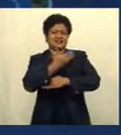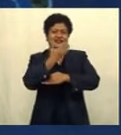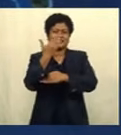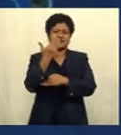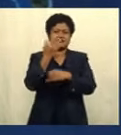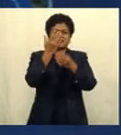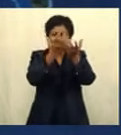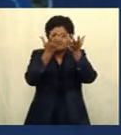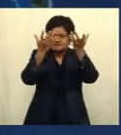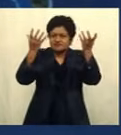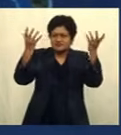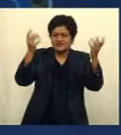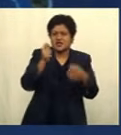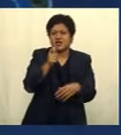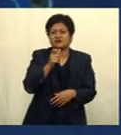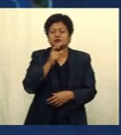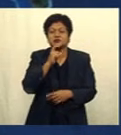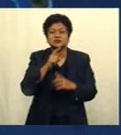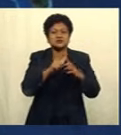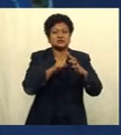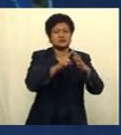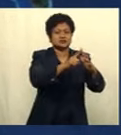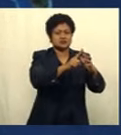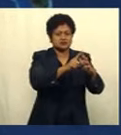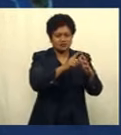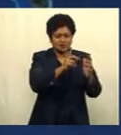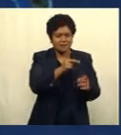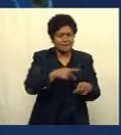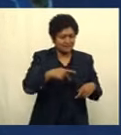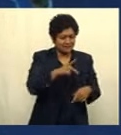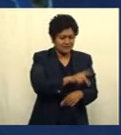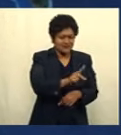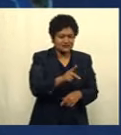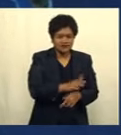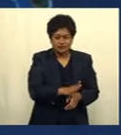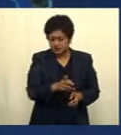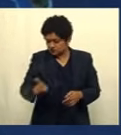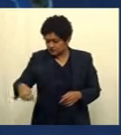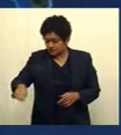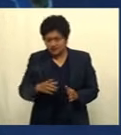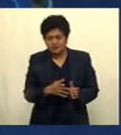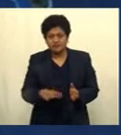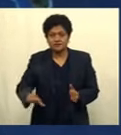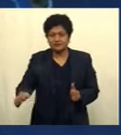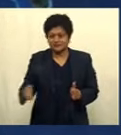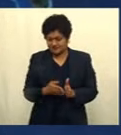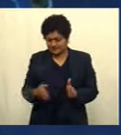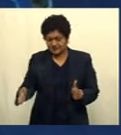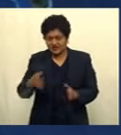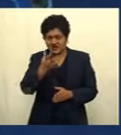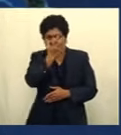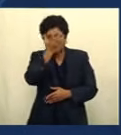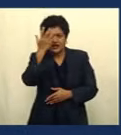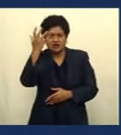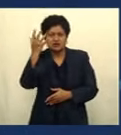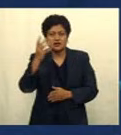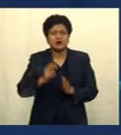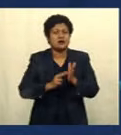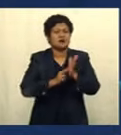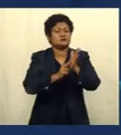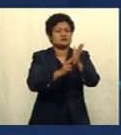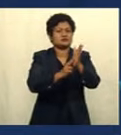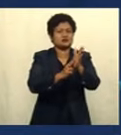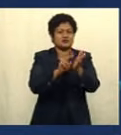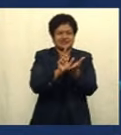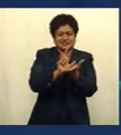cloudy afternoon. Eastwards from Pacific Harbour to Suva, cloudy periods with some showers. Up north, clear skies with